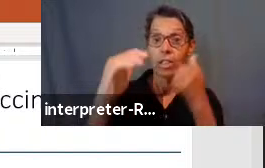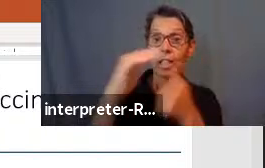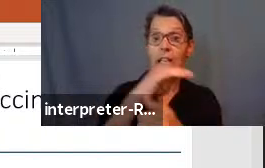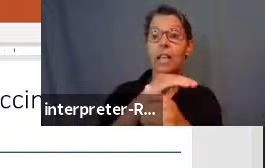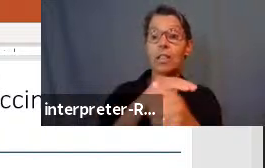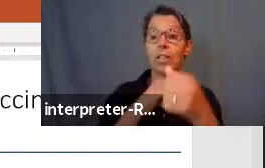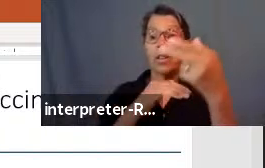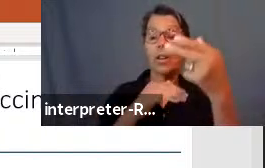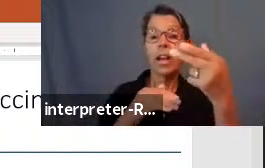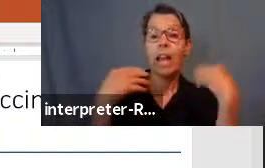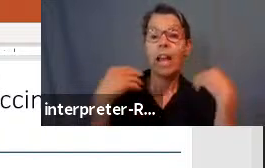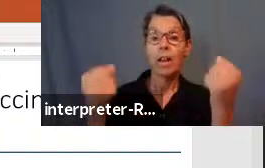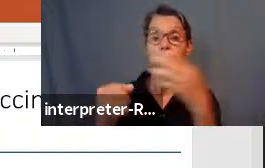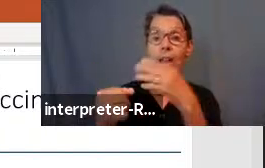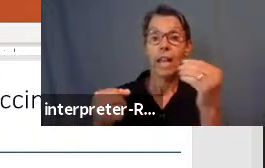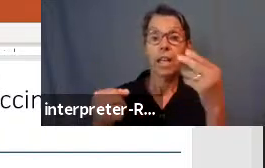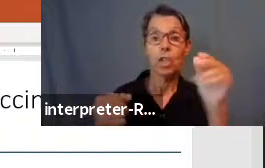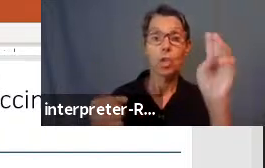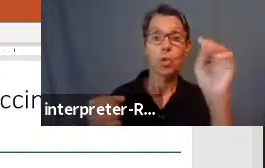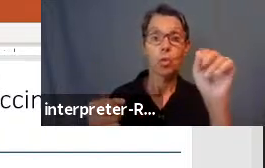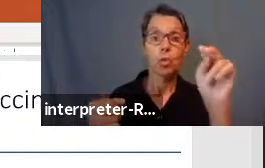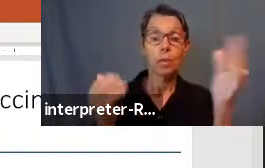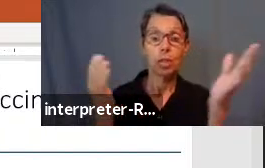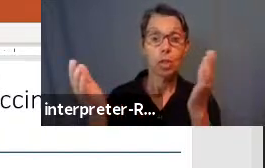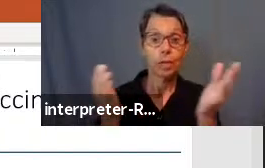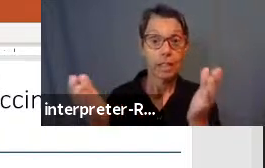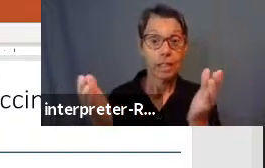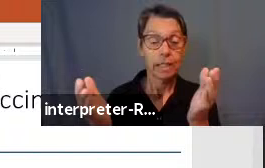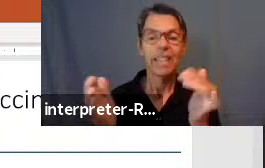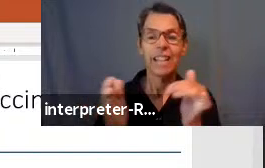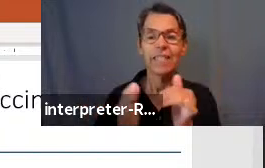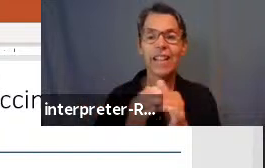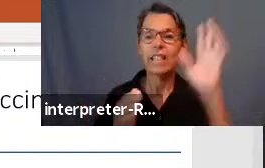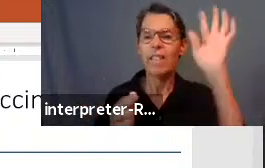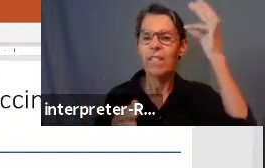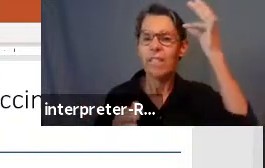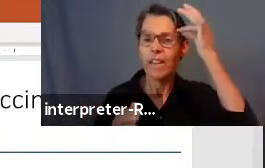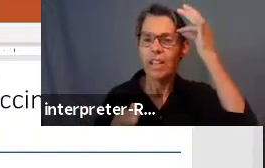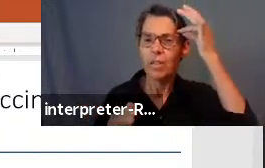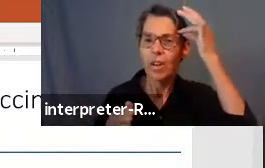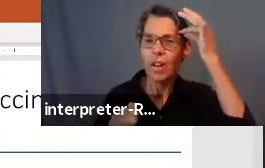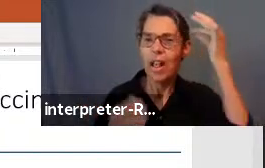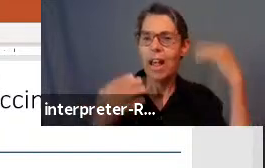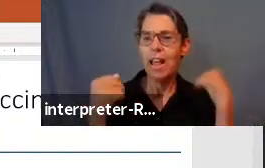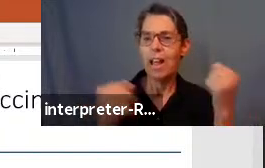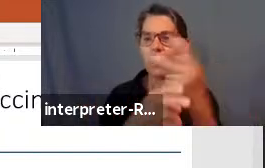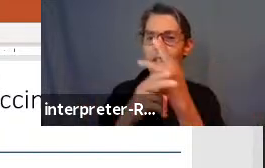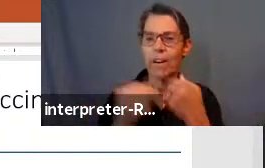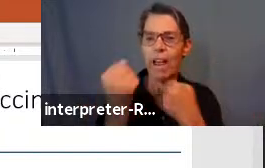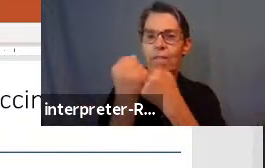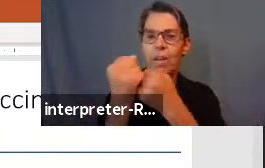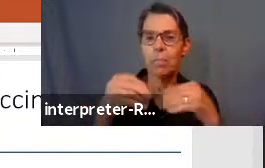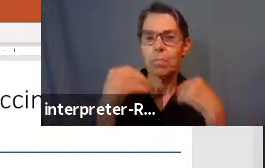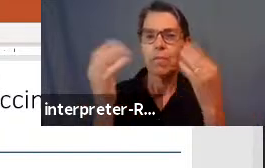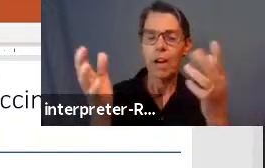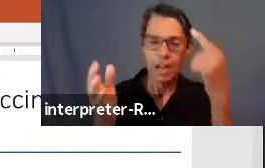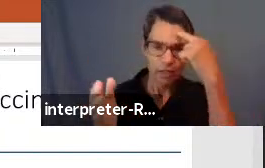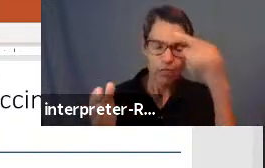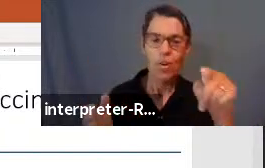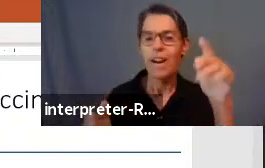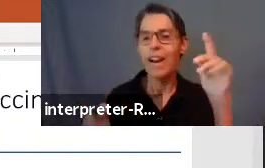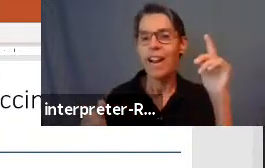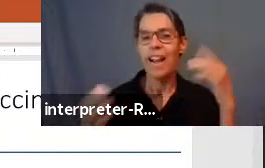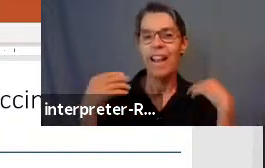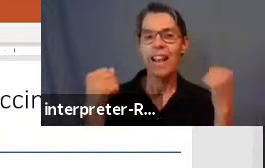Health and Human Services, is the principal federal healthcare advocate and provider of healthcare services for American Indians